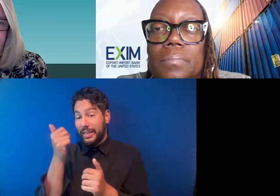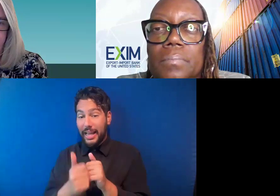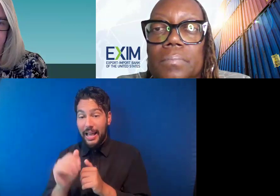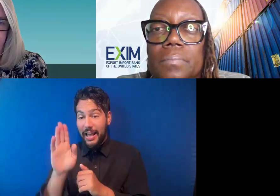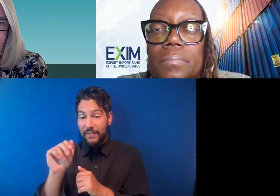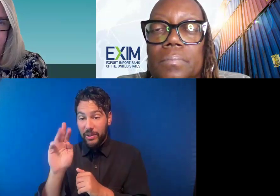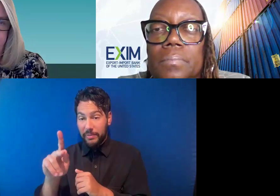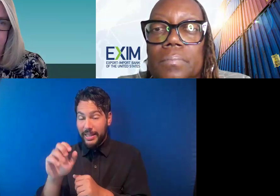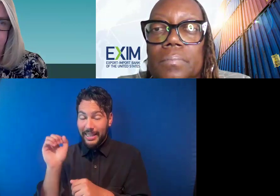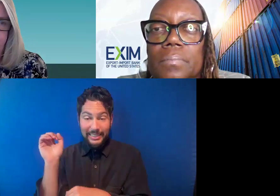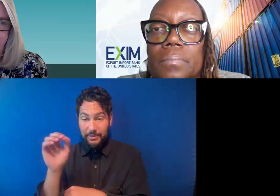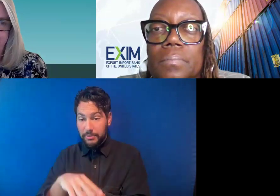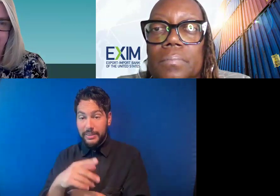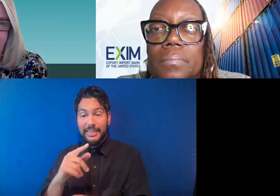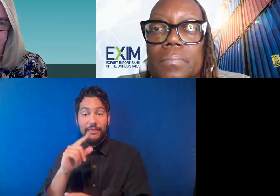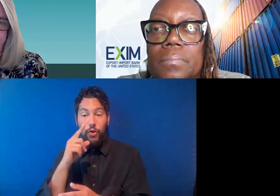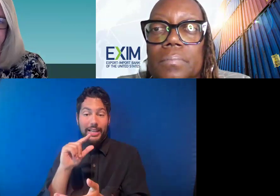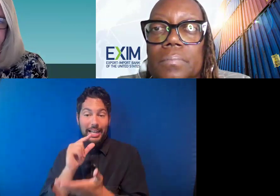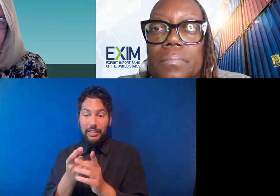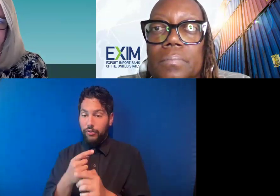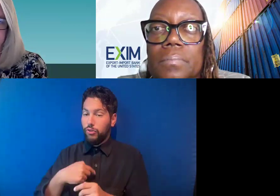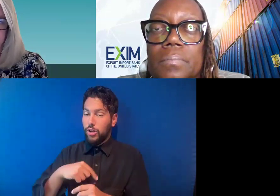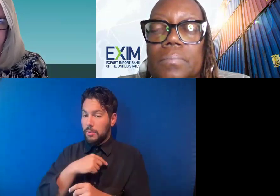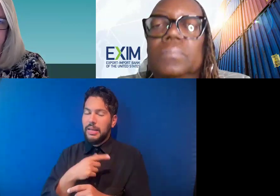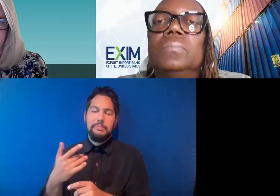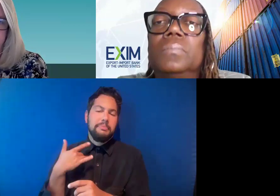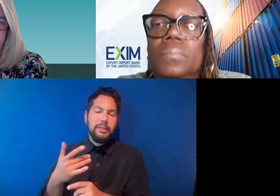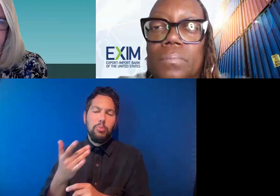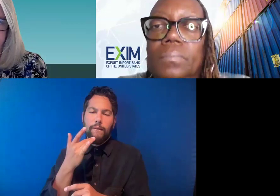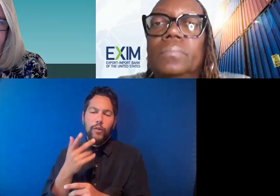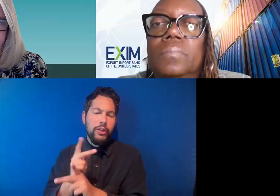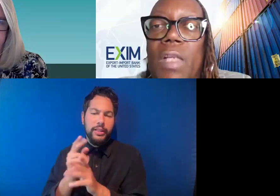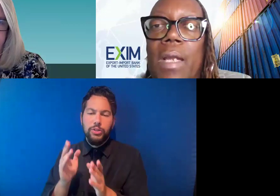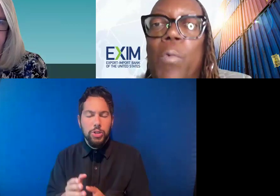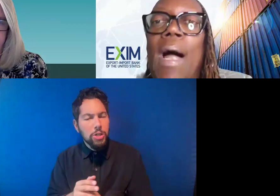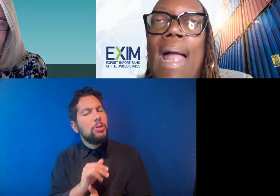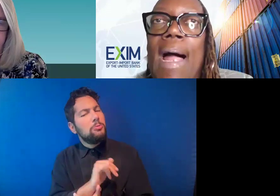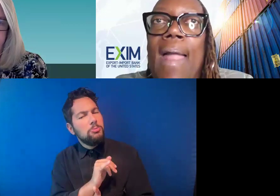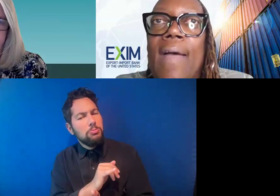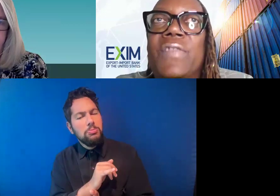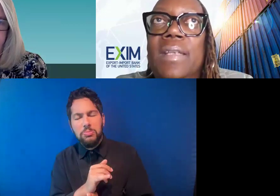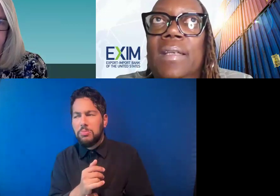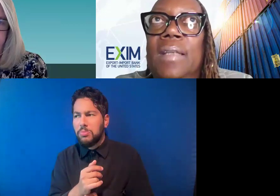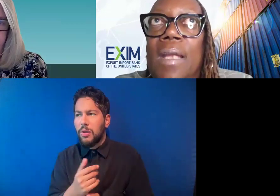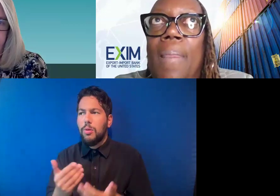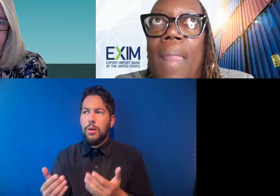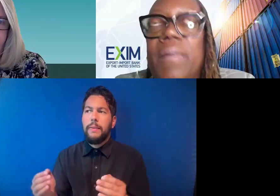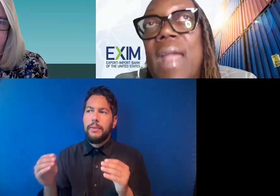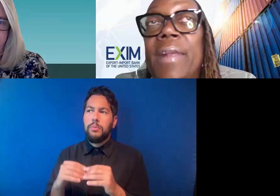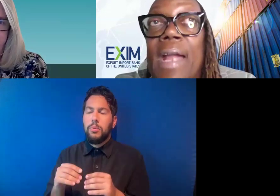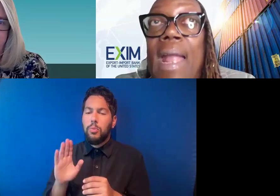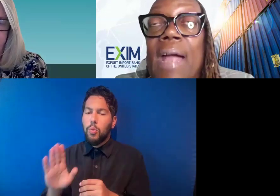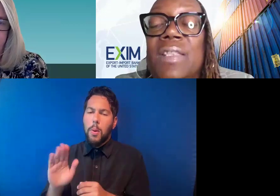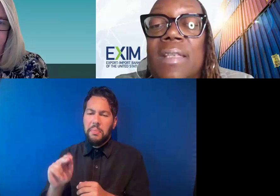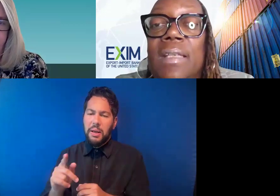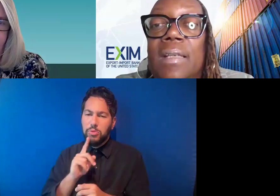this for a guarantee from us is a bank that happens to be a preferred lender. Okay. Well, I mean, probably your bank is. Yeah,